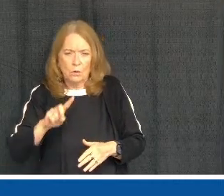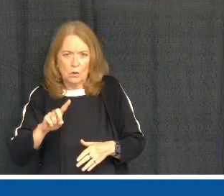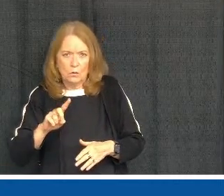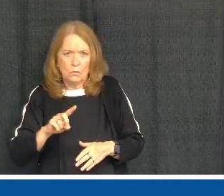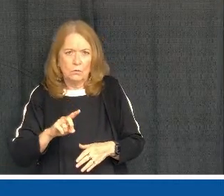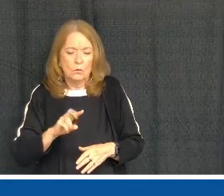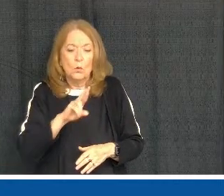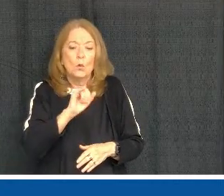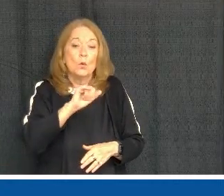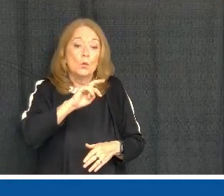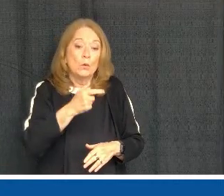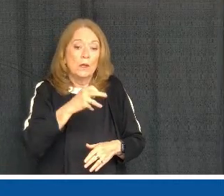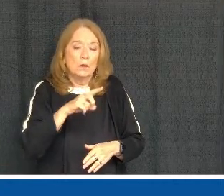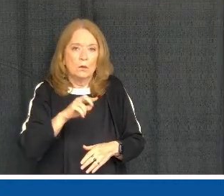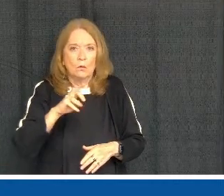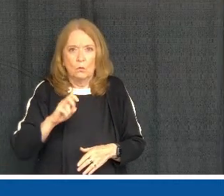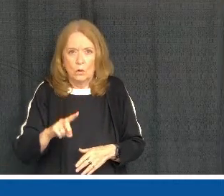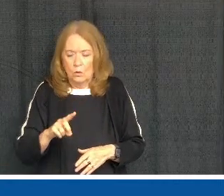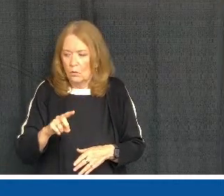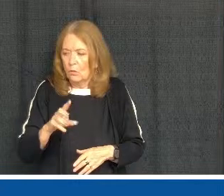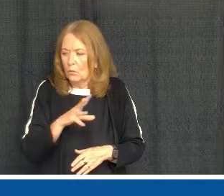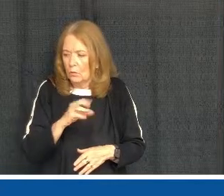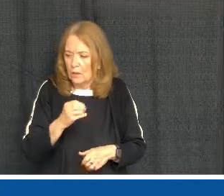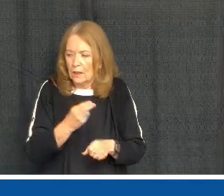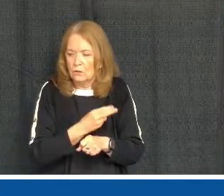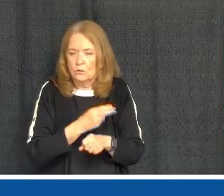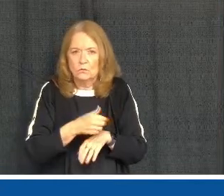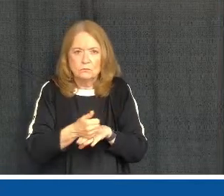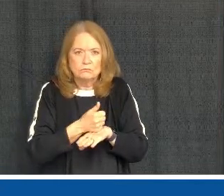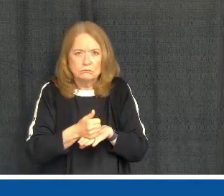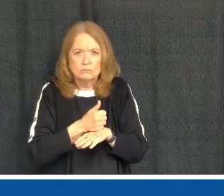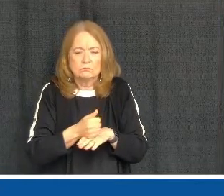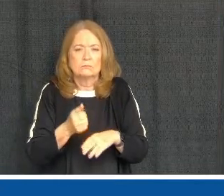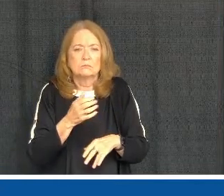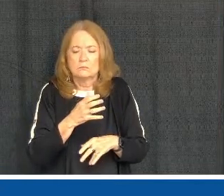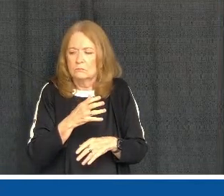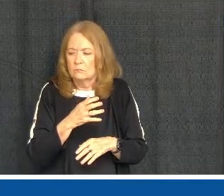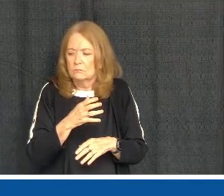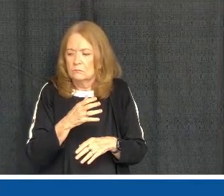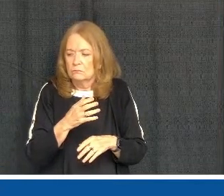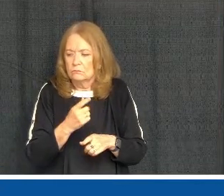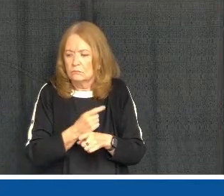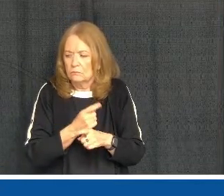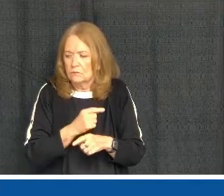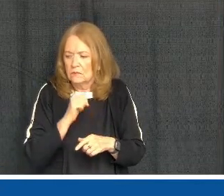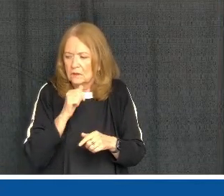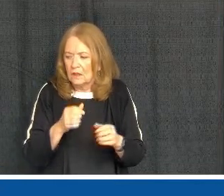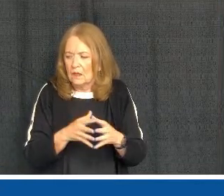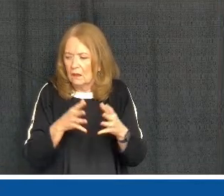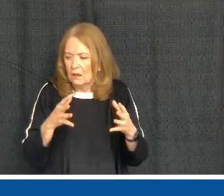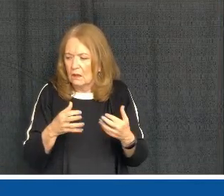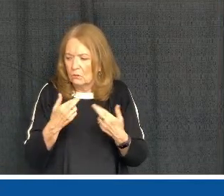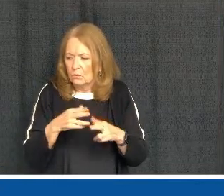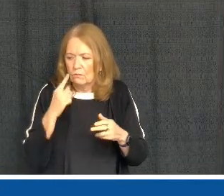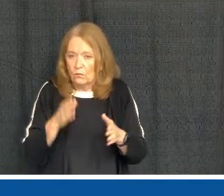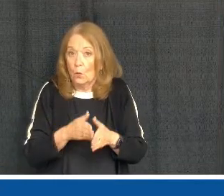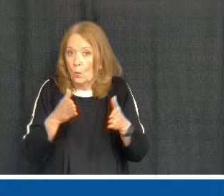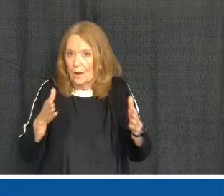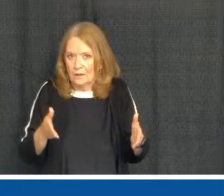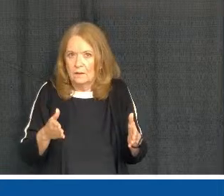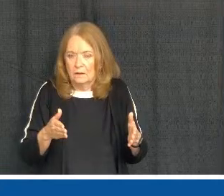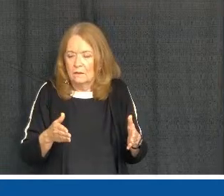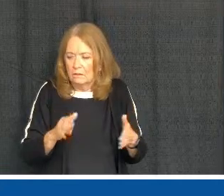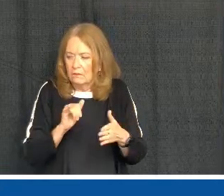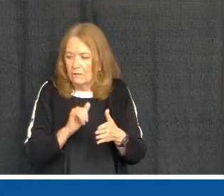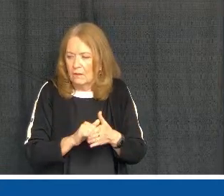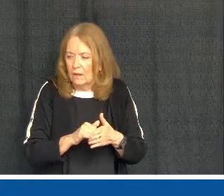For those who drive Ringgold Road on a pretty regular basis, there's not a lot of room for widening, and there are a lot of what